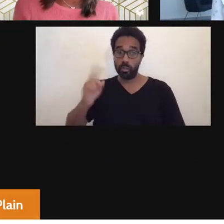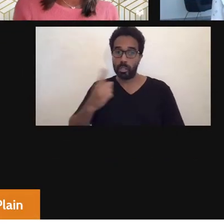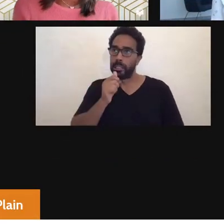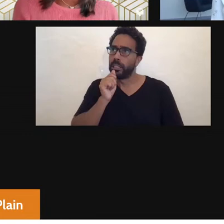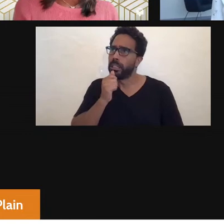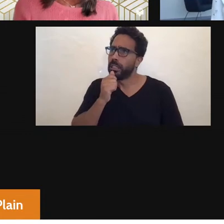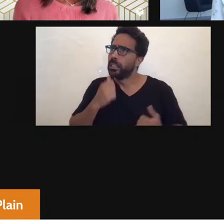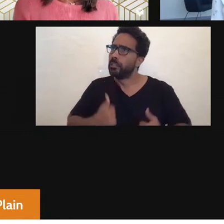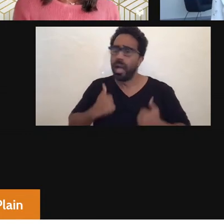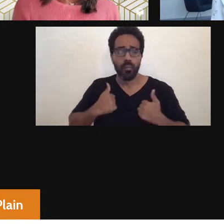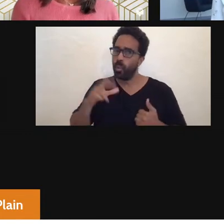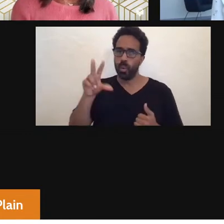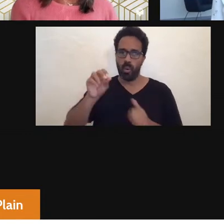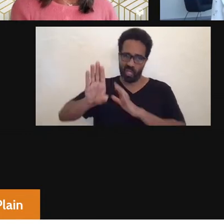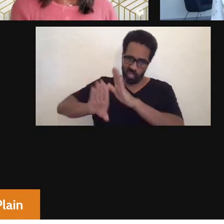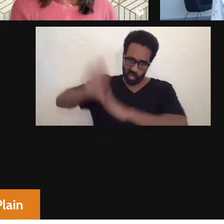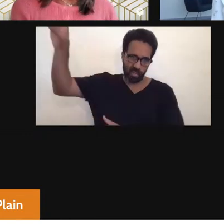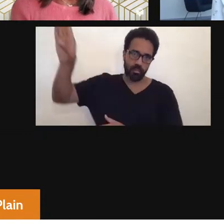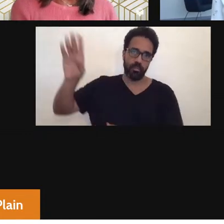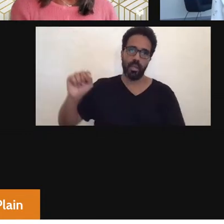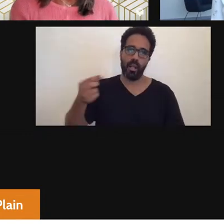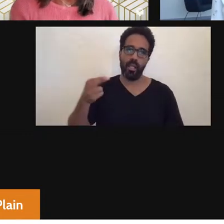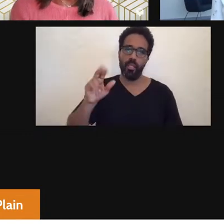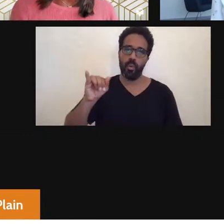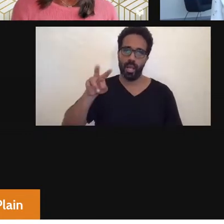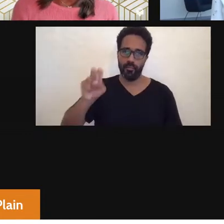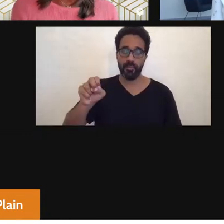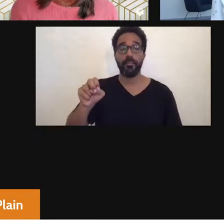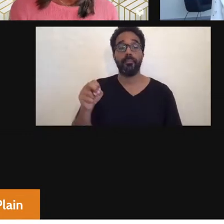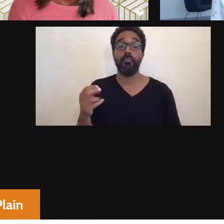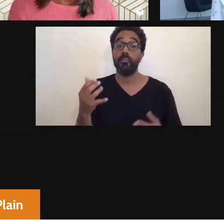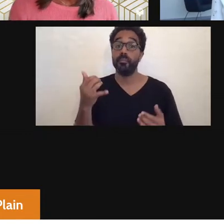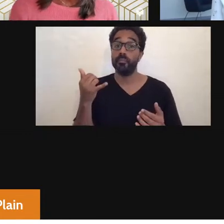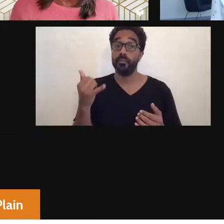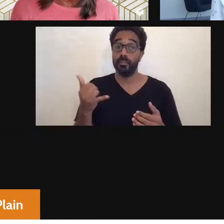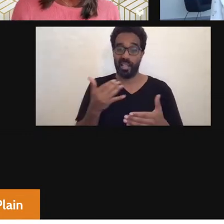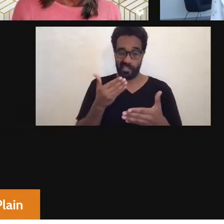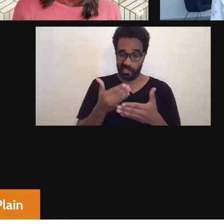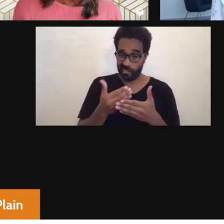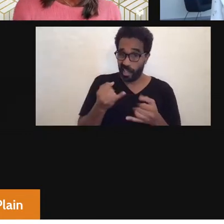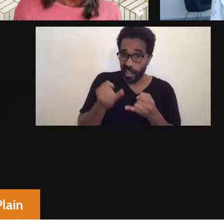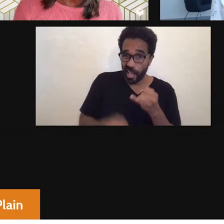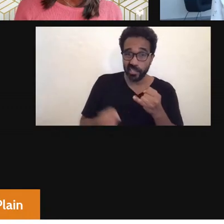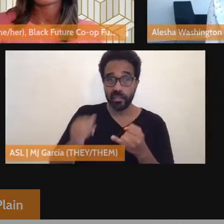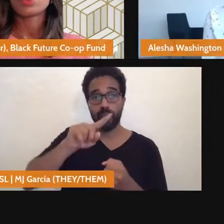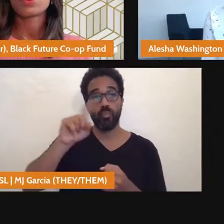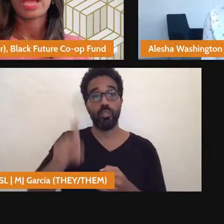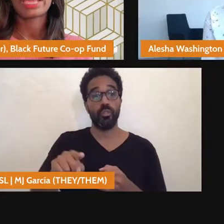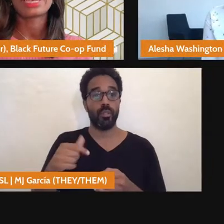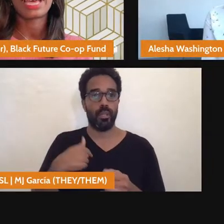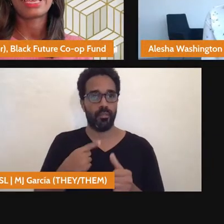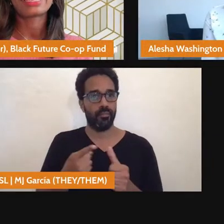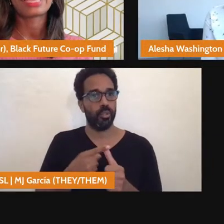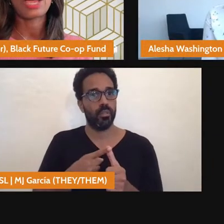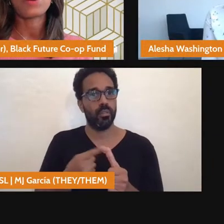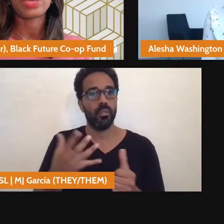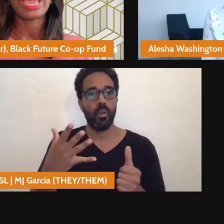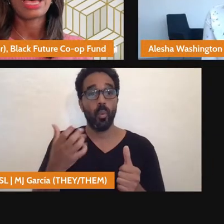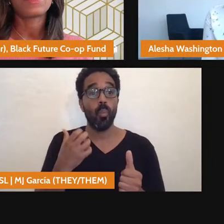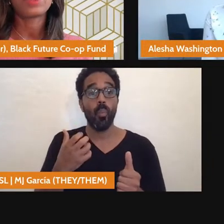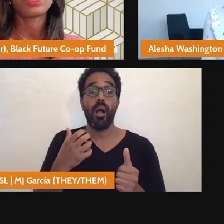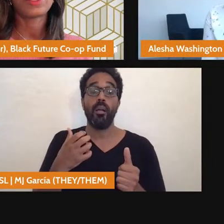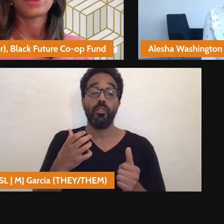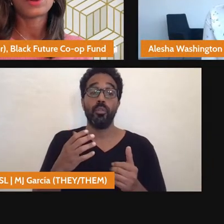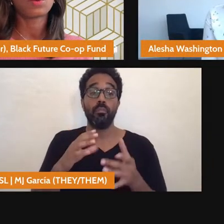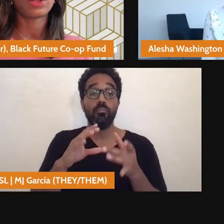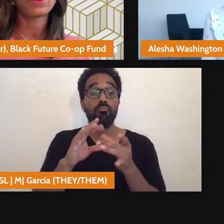those takeaways. And before I get to my closing question, I do want to recognize that we